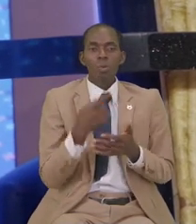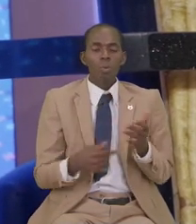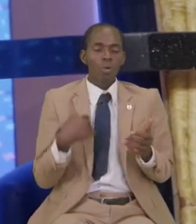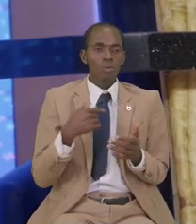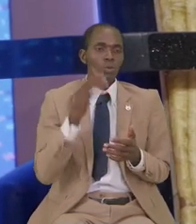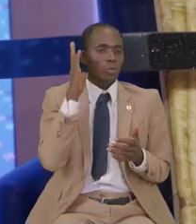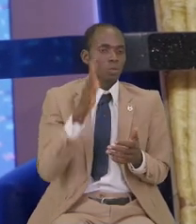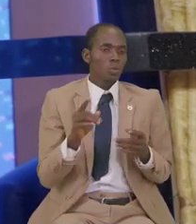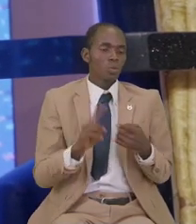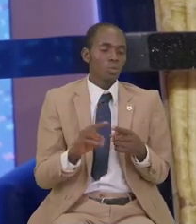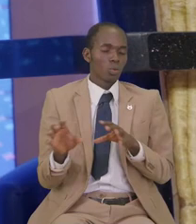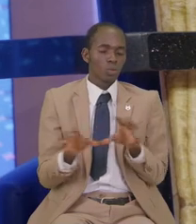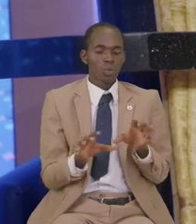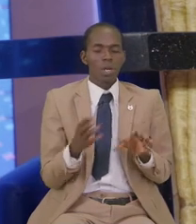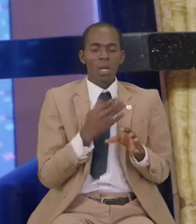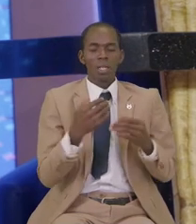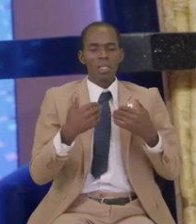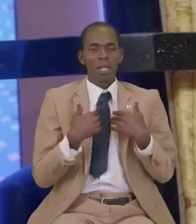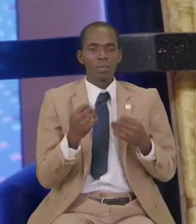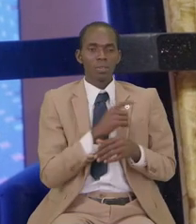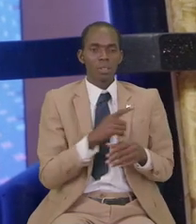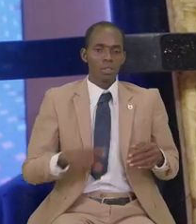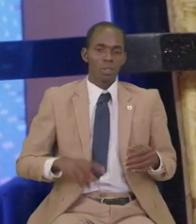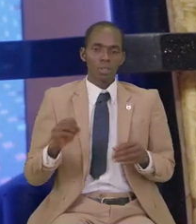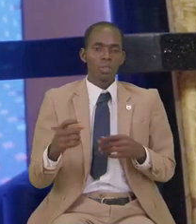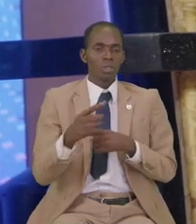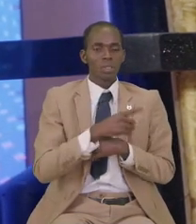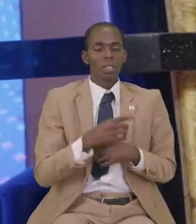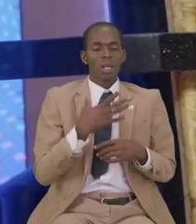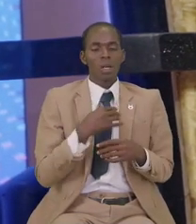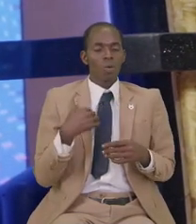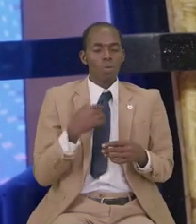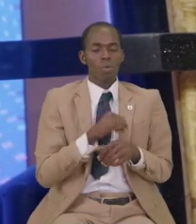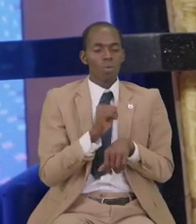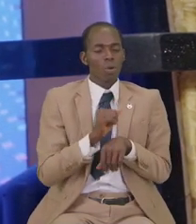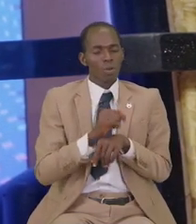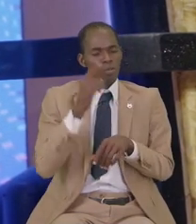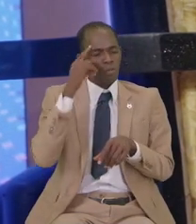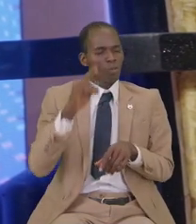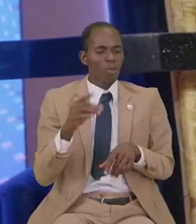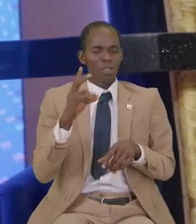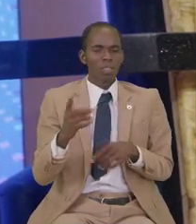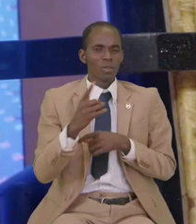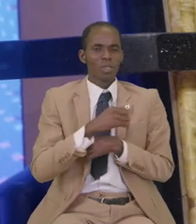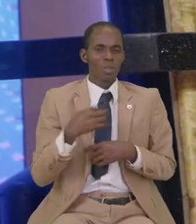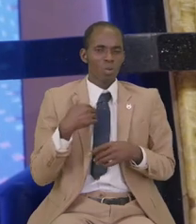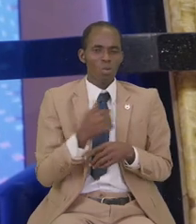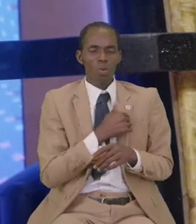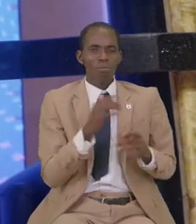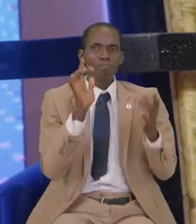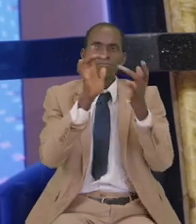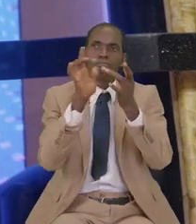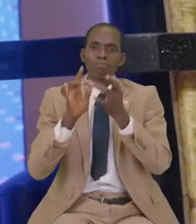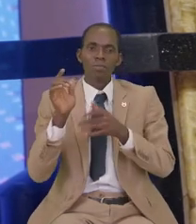the Lord's Day? We walk for 6 days, and then the seventh day, we worship the Lord. We read the Bible.